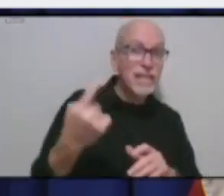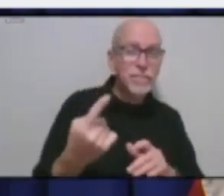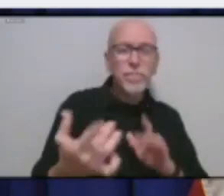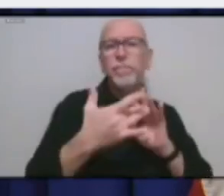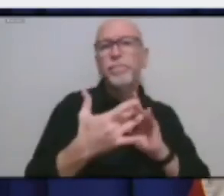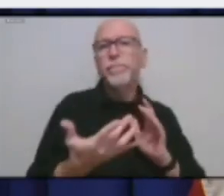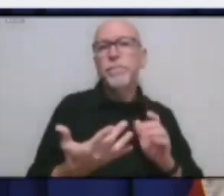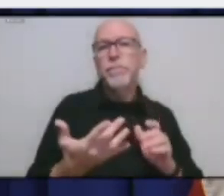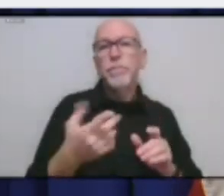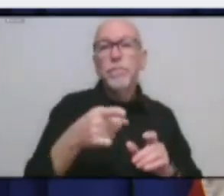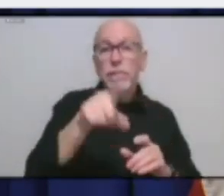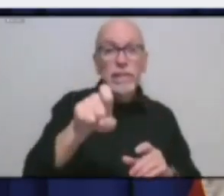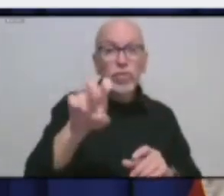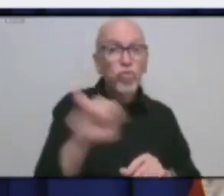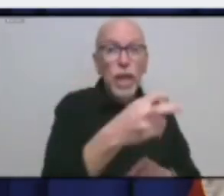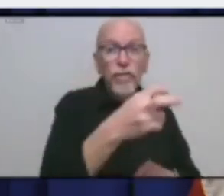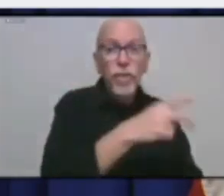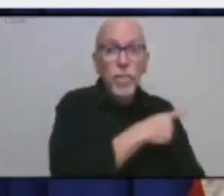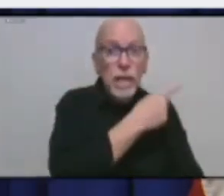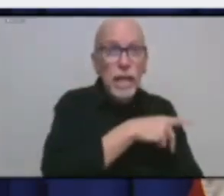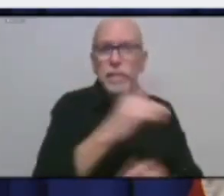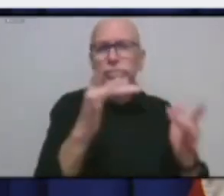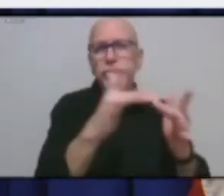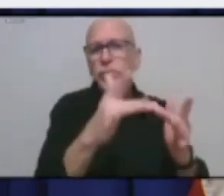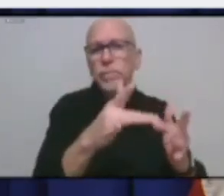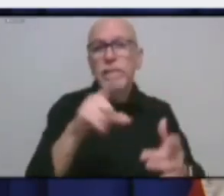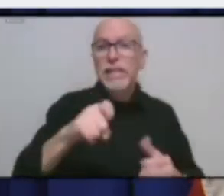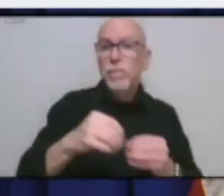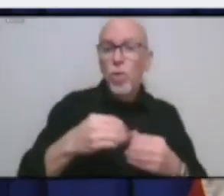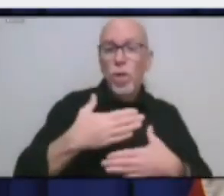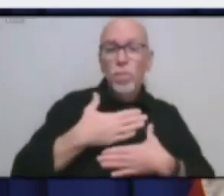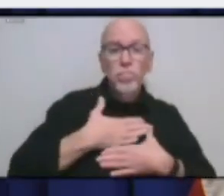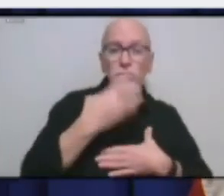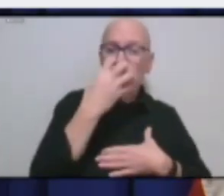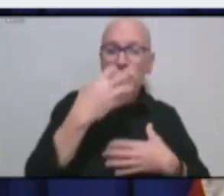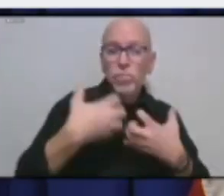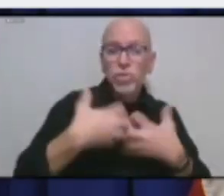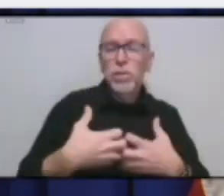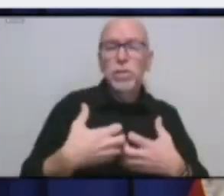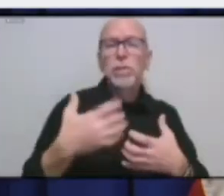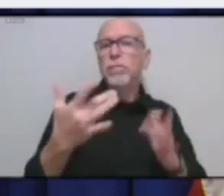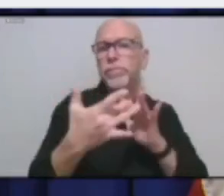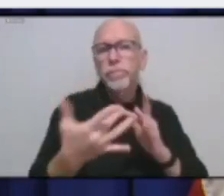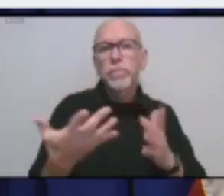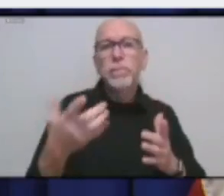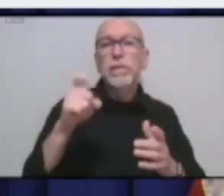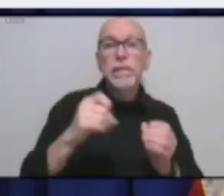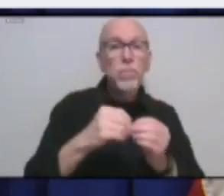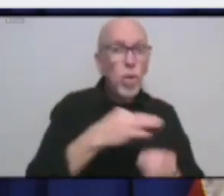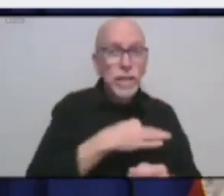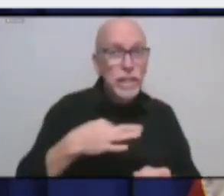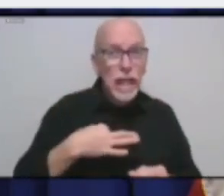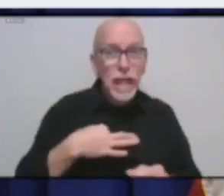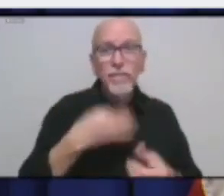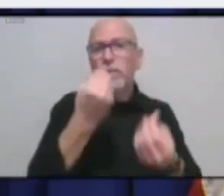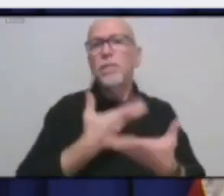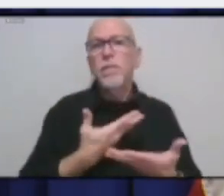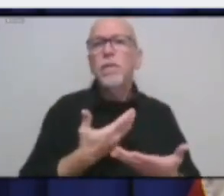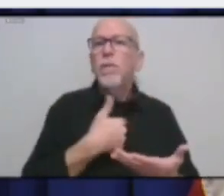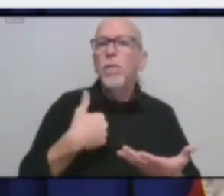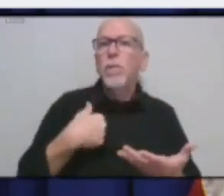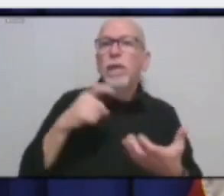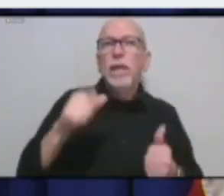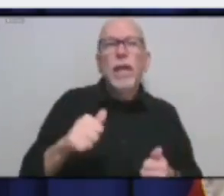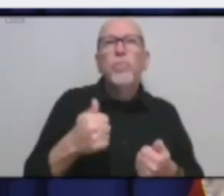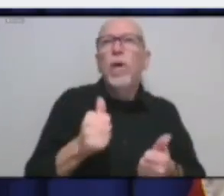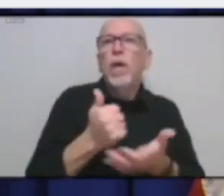to transfer patients, if they need more ventilators, if they do need more staff. We need to be there to try to help